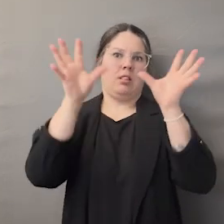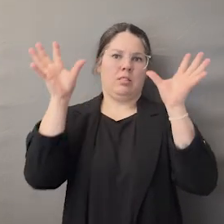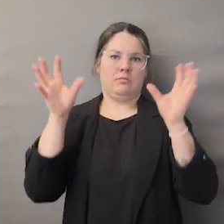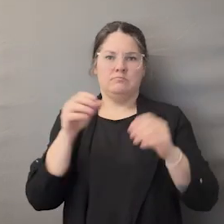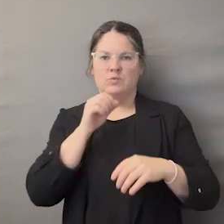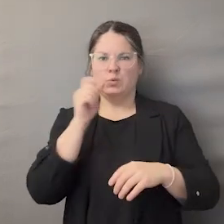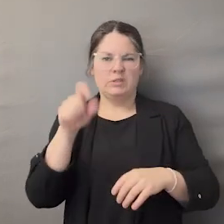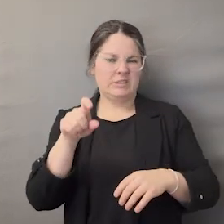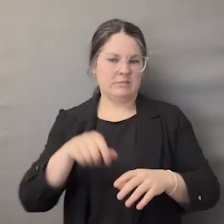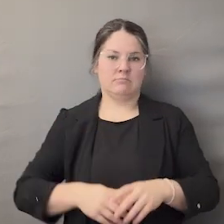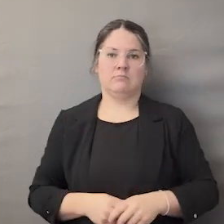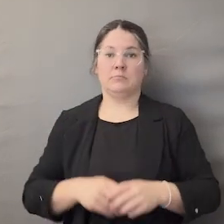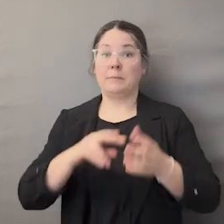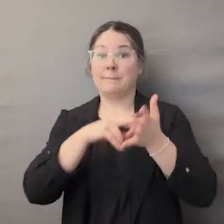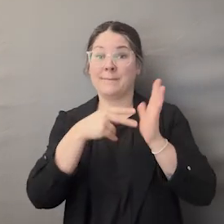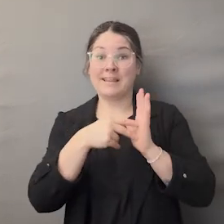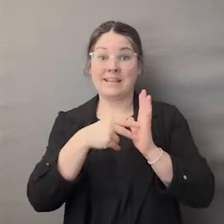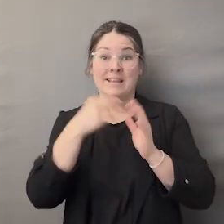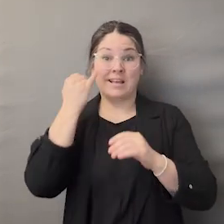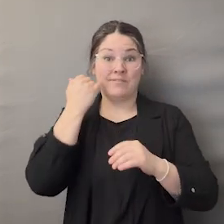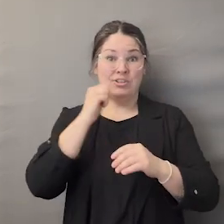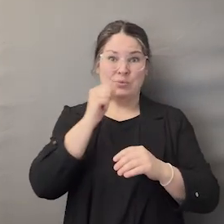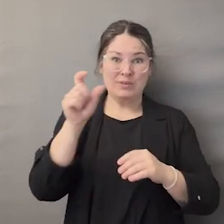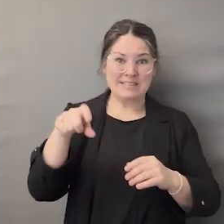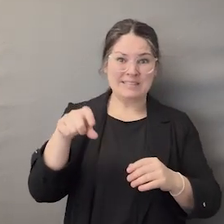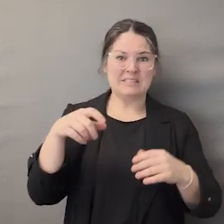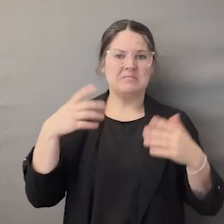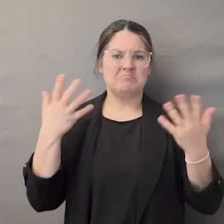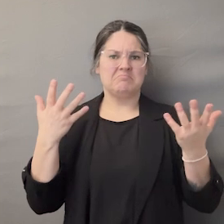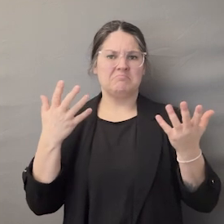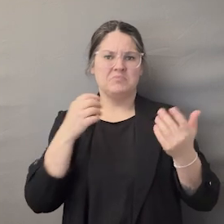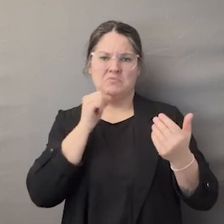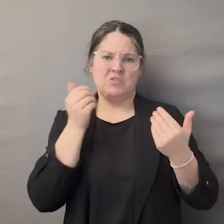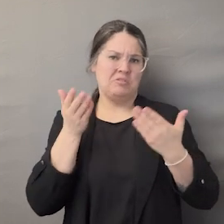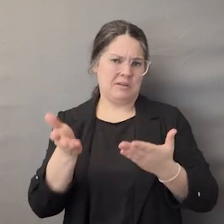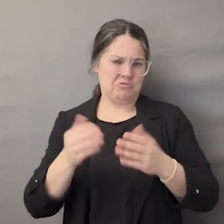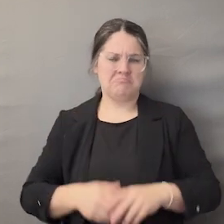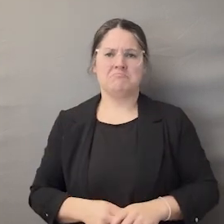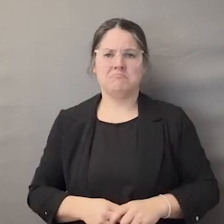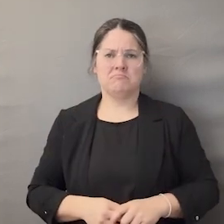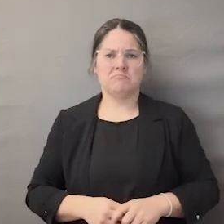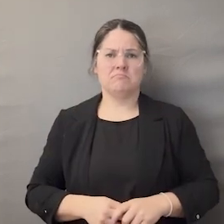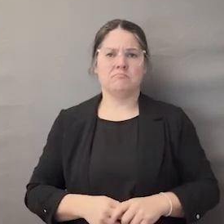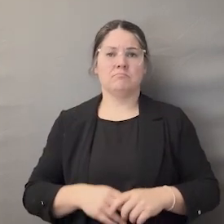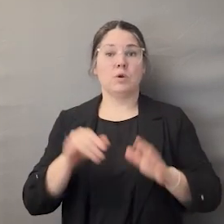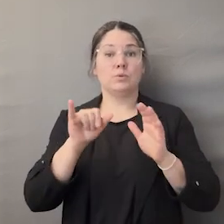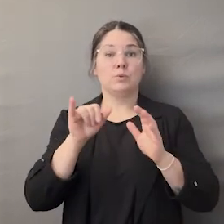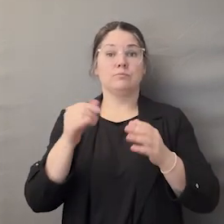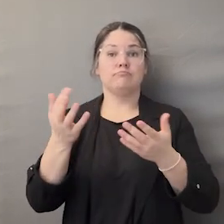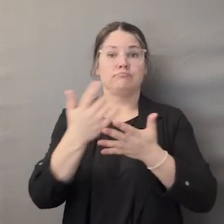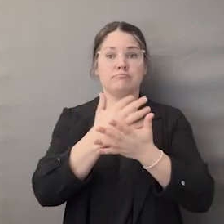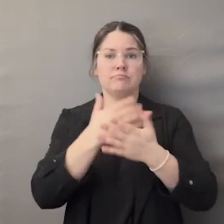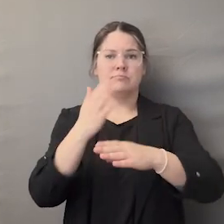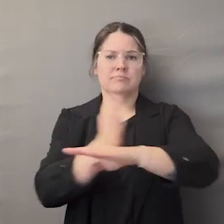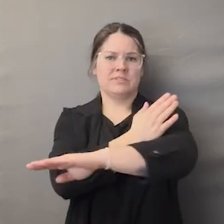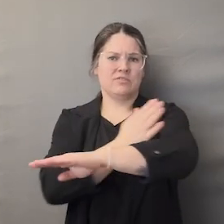sure that the unnecessary ones are really not highlighted. And including the wage or salary range to